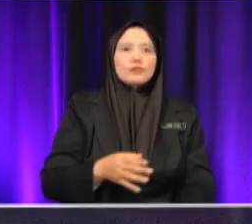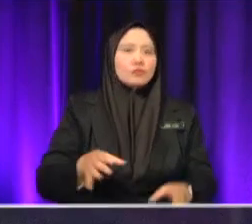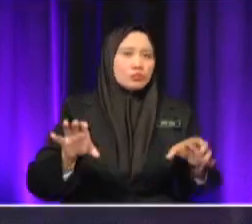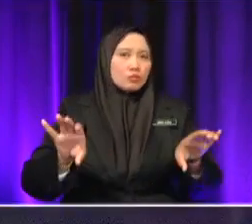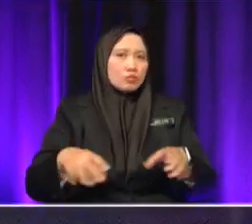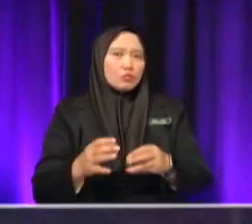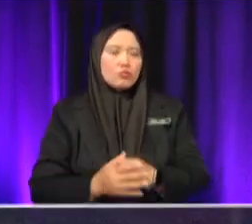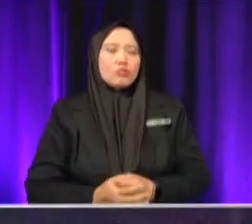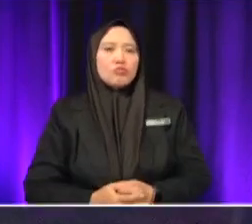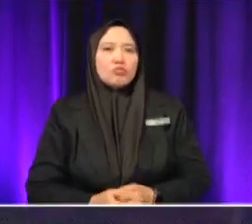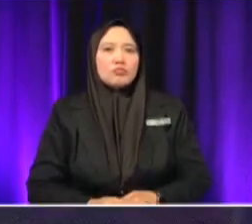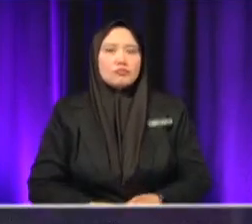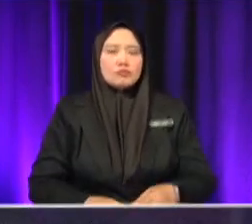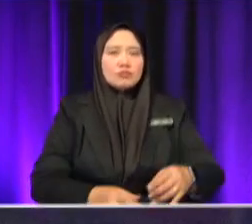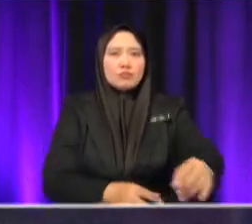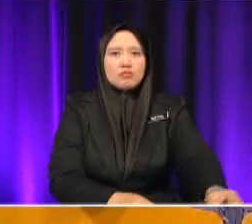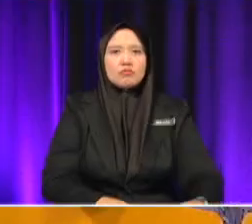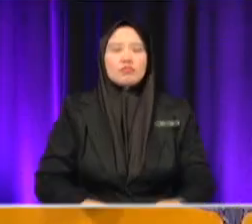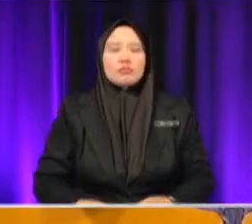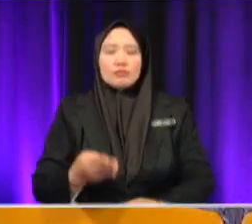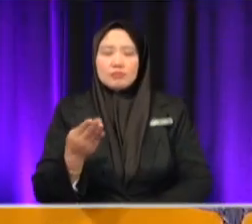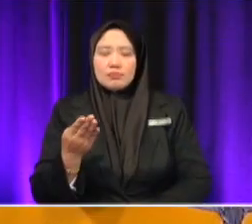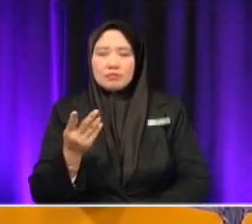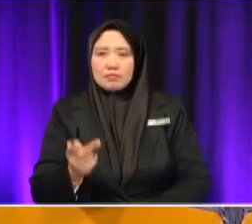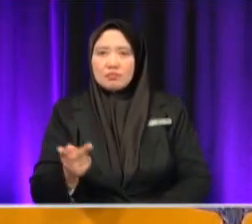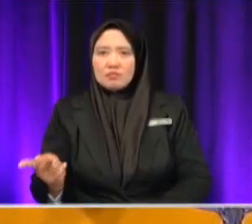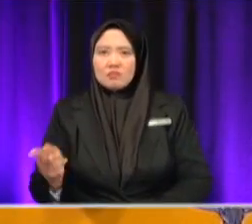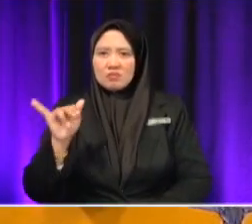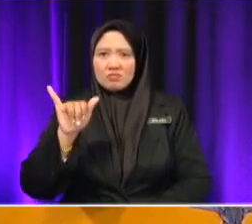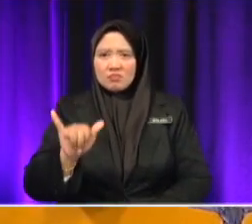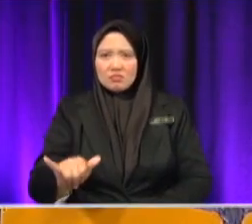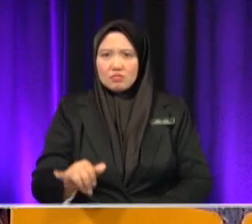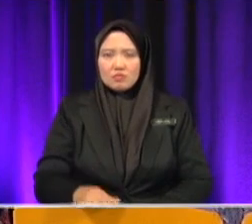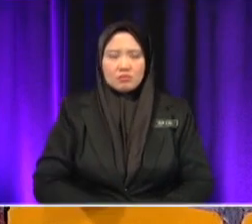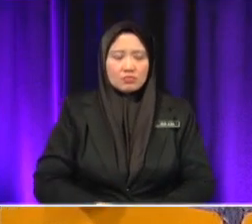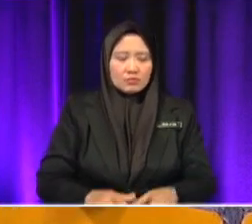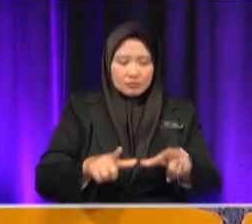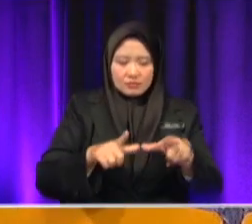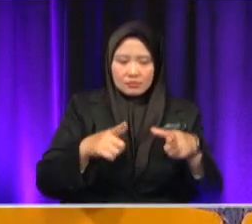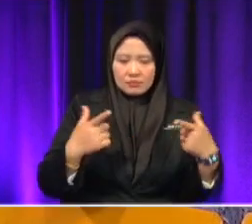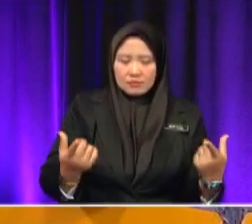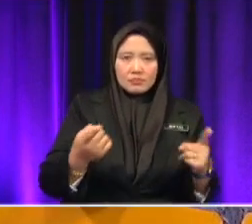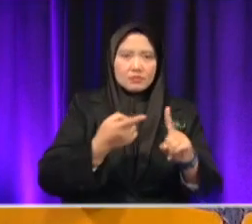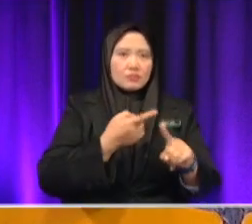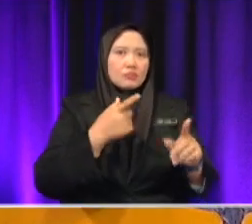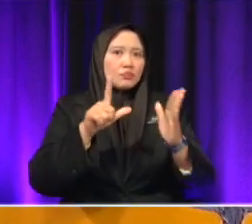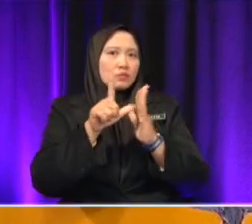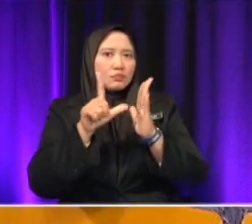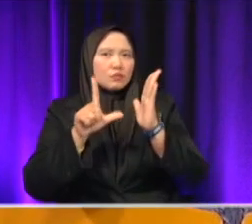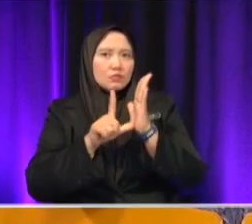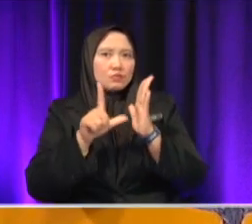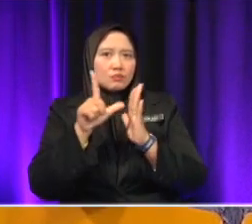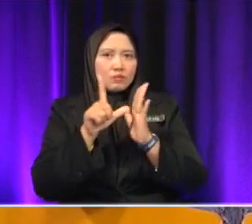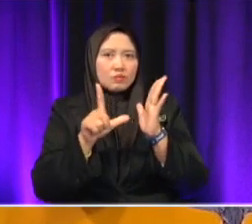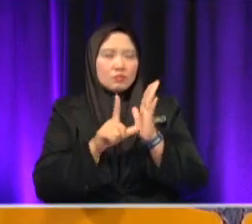crime. It's against the law. So they, obviously you would want to contact the authorities for that as well. Yes. All